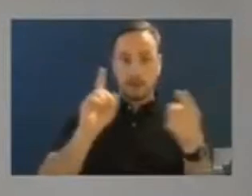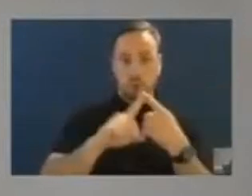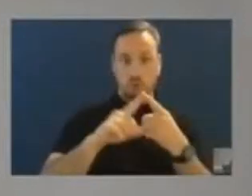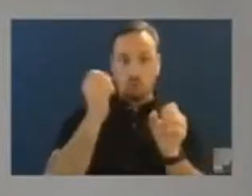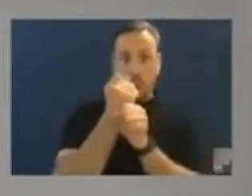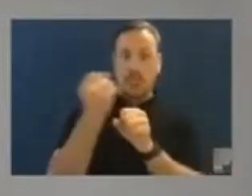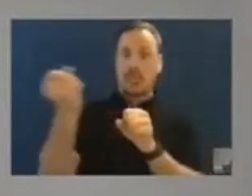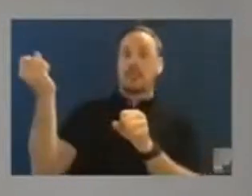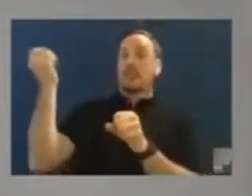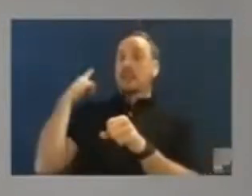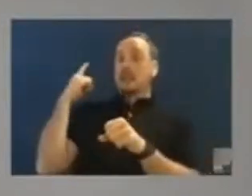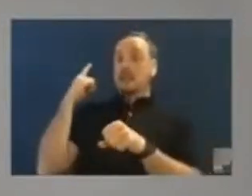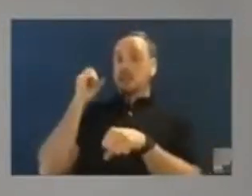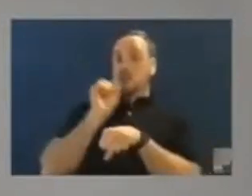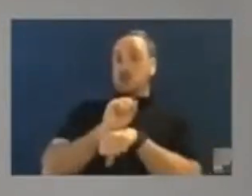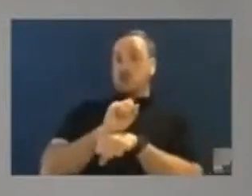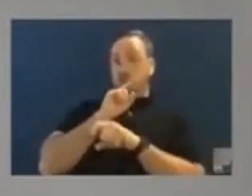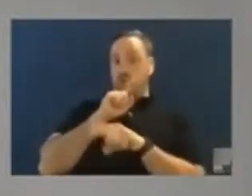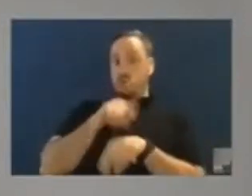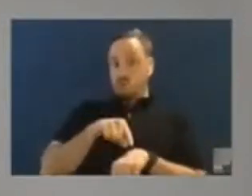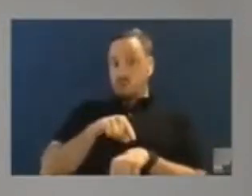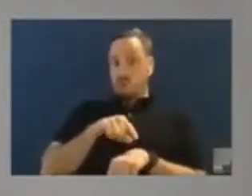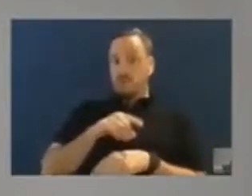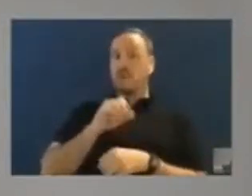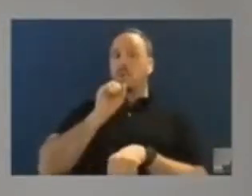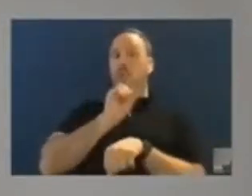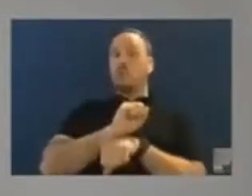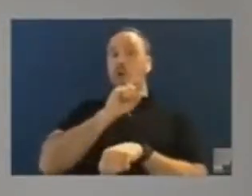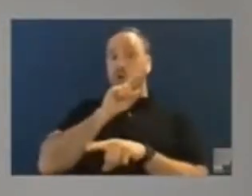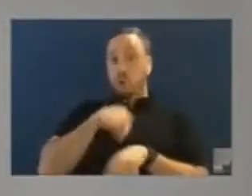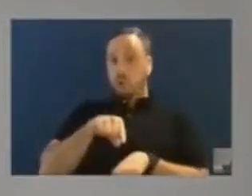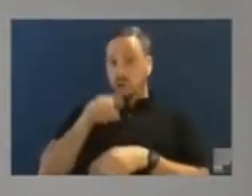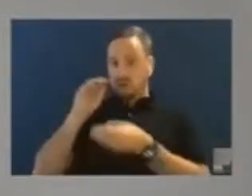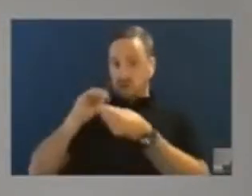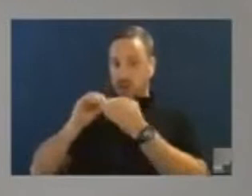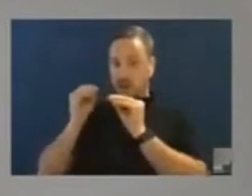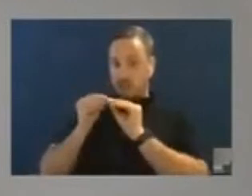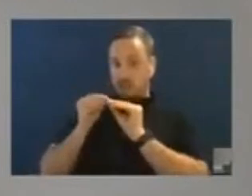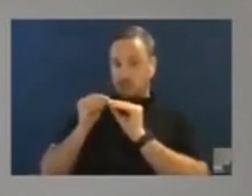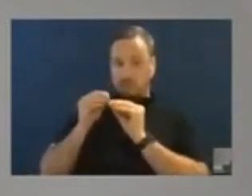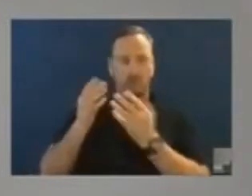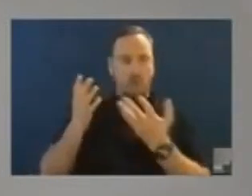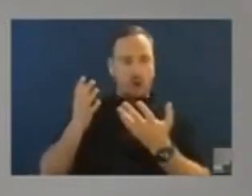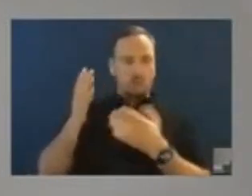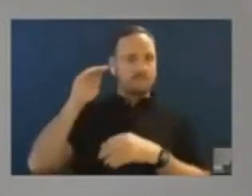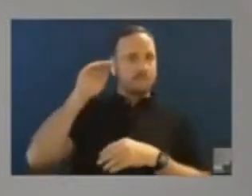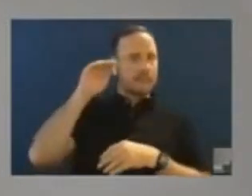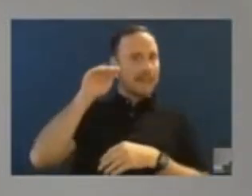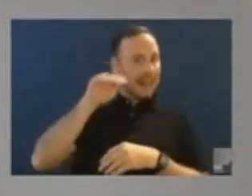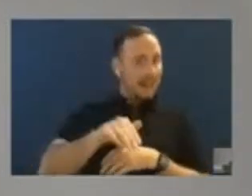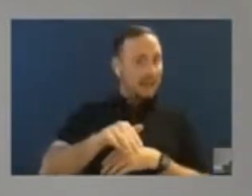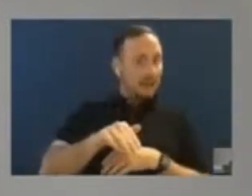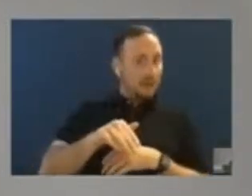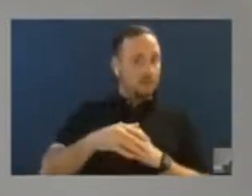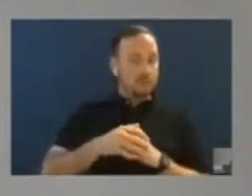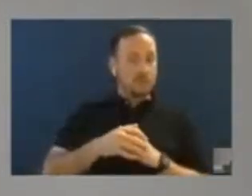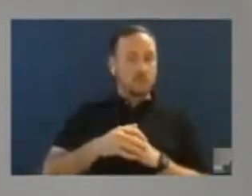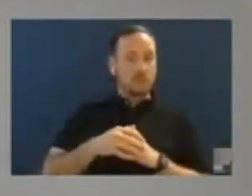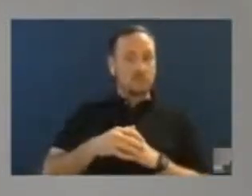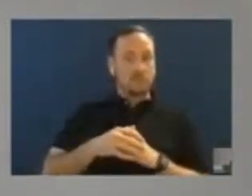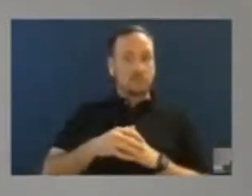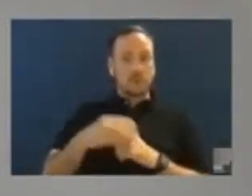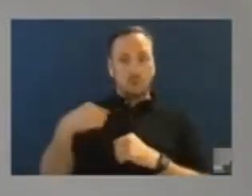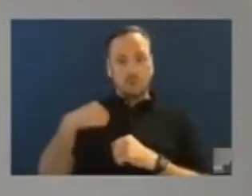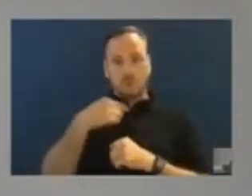orders. Our work order numbers overall are down. We've been able to turn around also